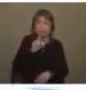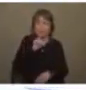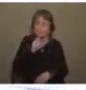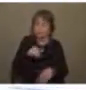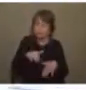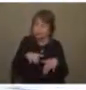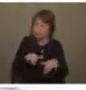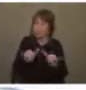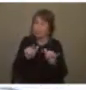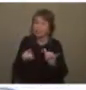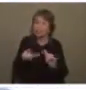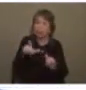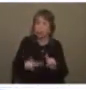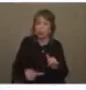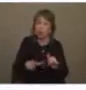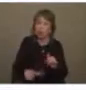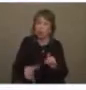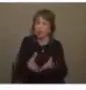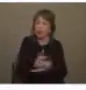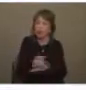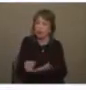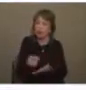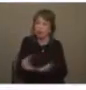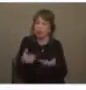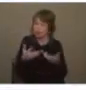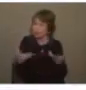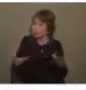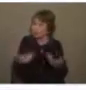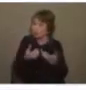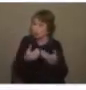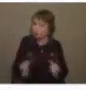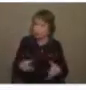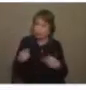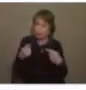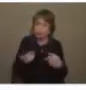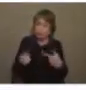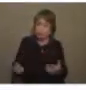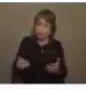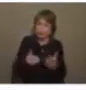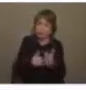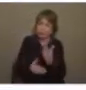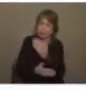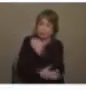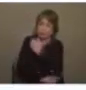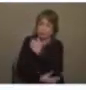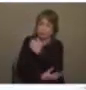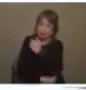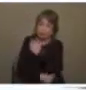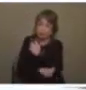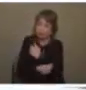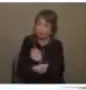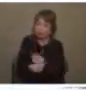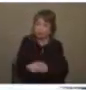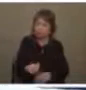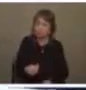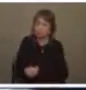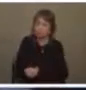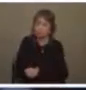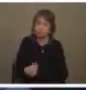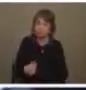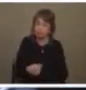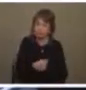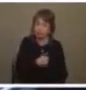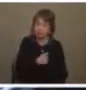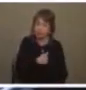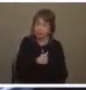last decade, we have been losing the fight against poverty. And I'd like to add that I think the fight against poverty is something that we can all kind of join in